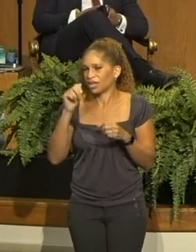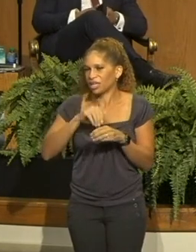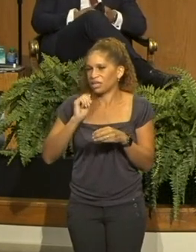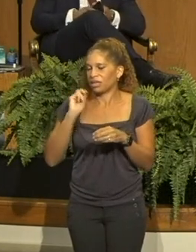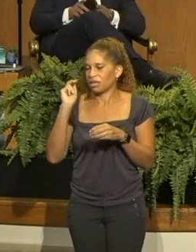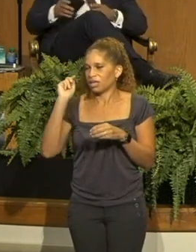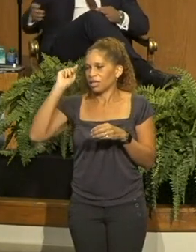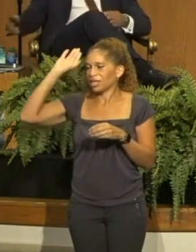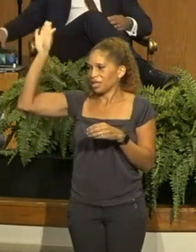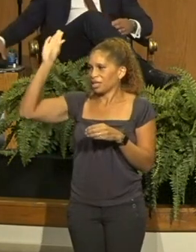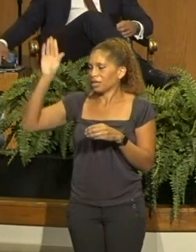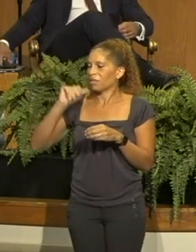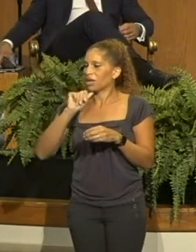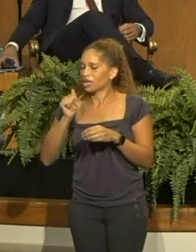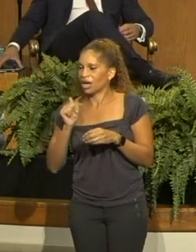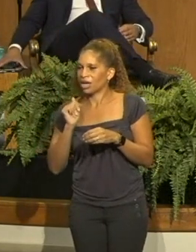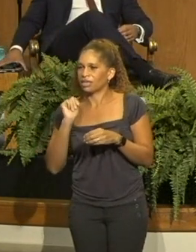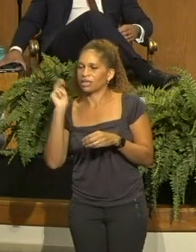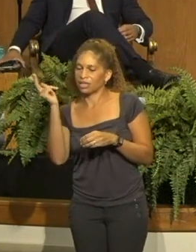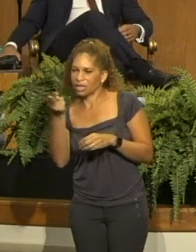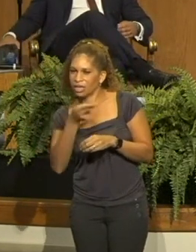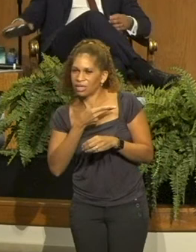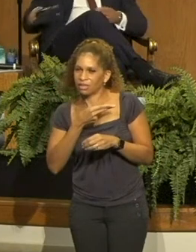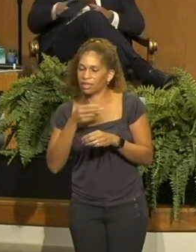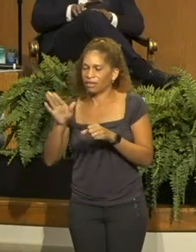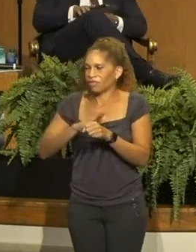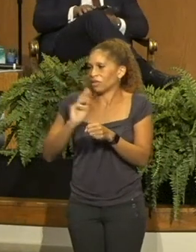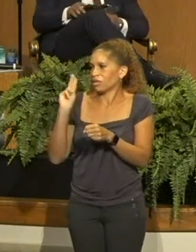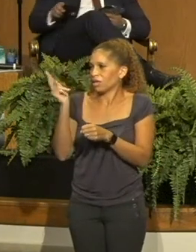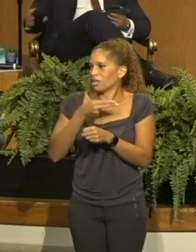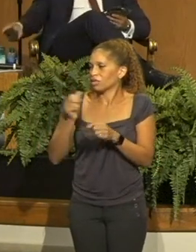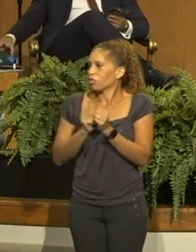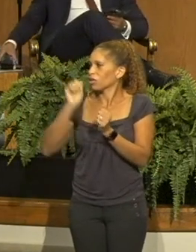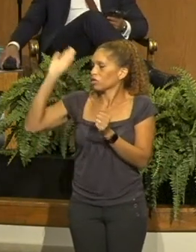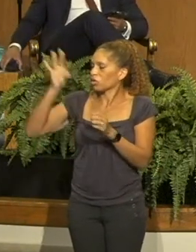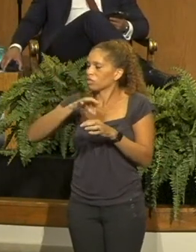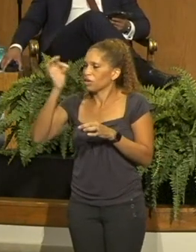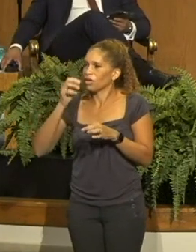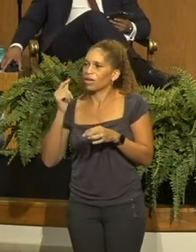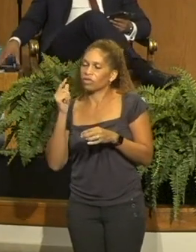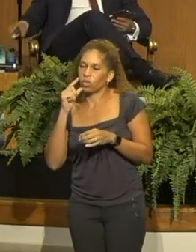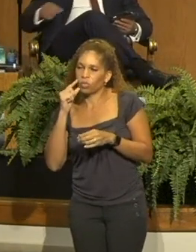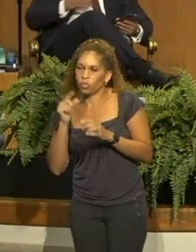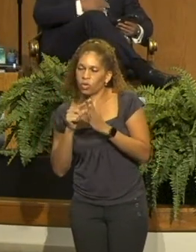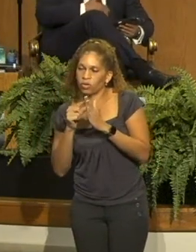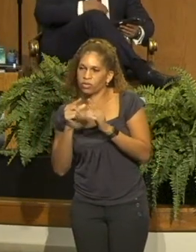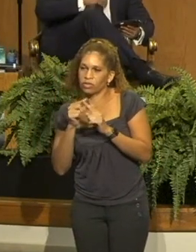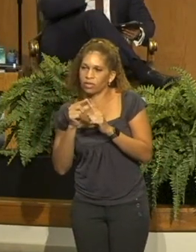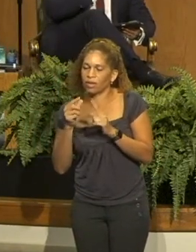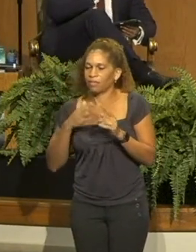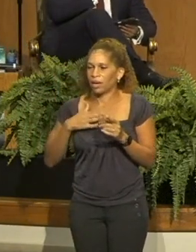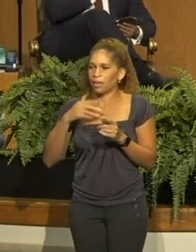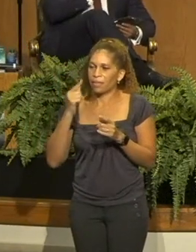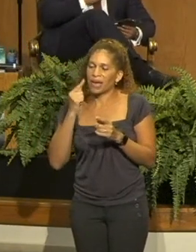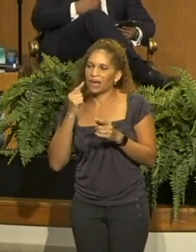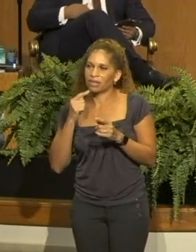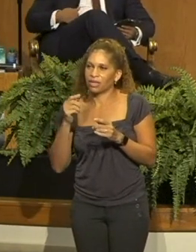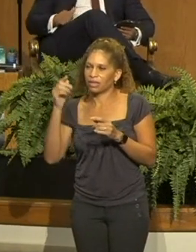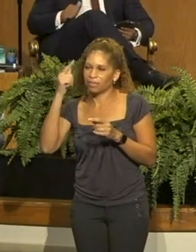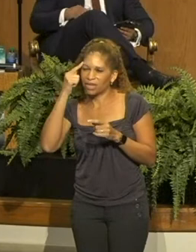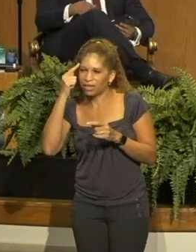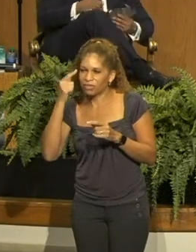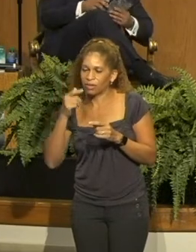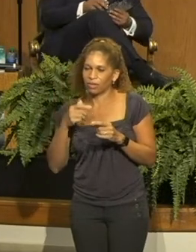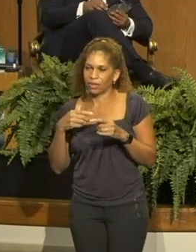the cross, cover us in your blood, fill us with your spirit, that the words of our mouth and the meditation of our heart might be acceptable in thy